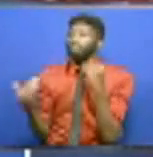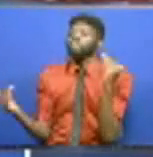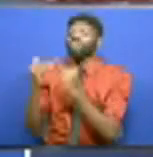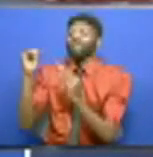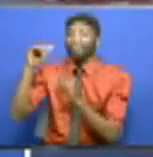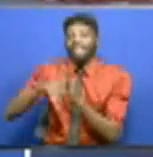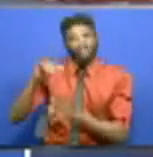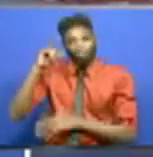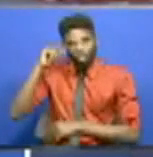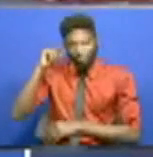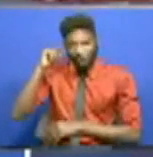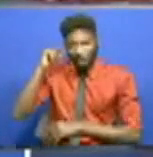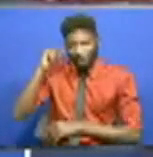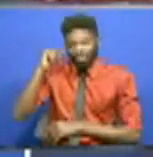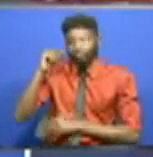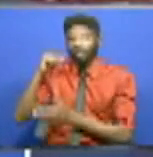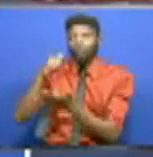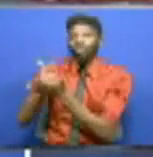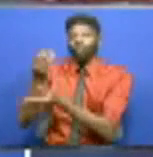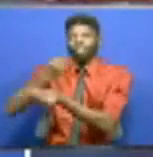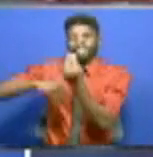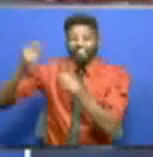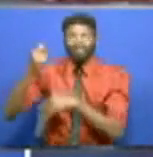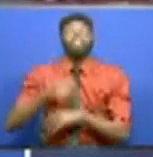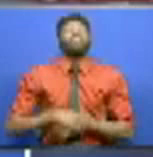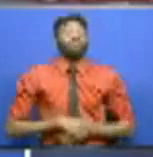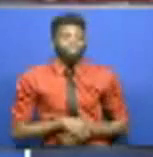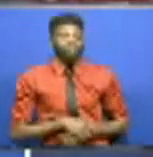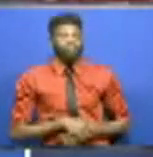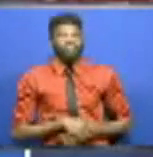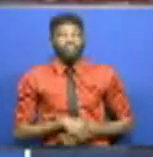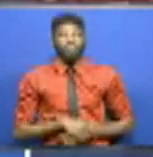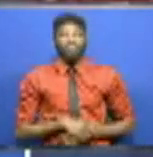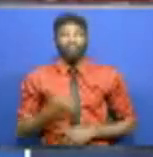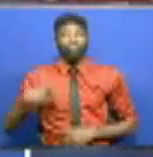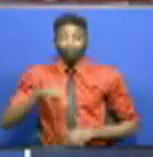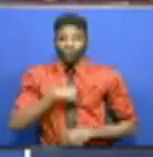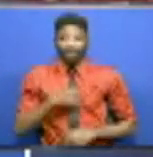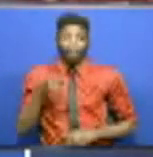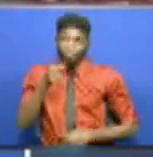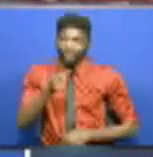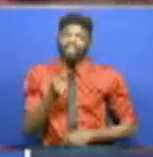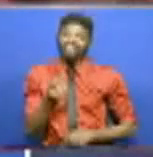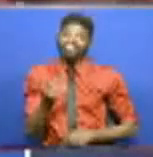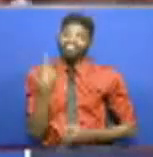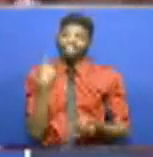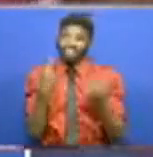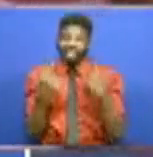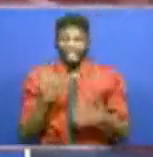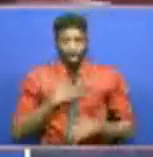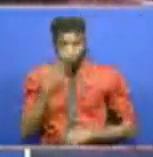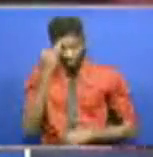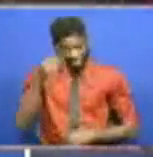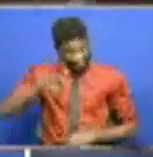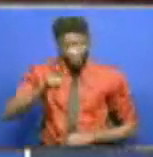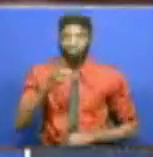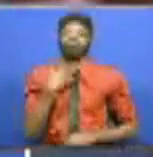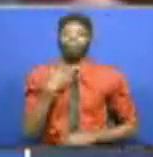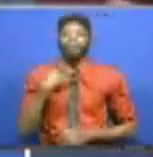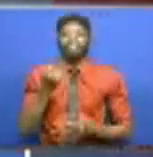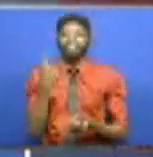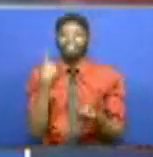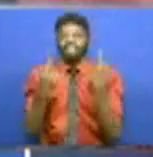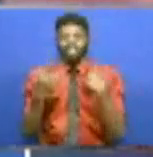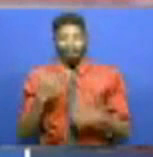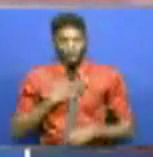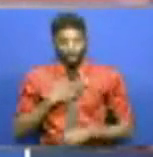we have definite buyers who always buy our tea because they want our tea. However, the agency's efforts